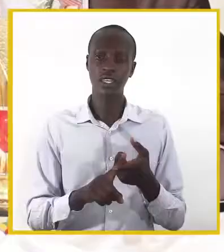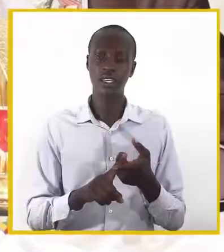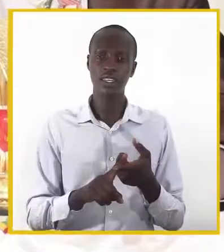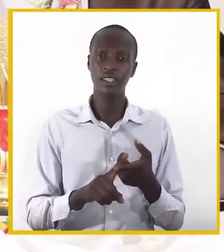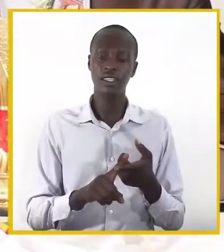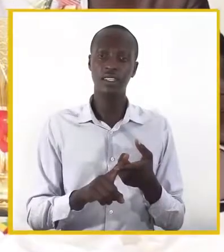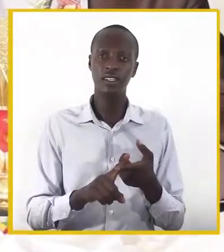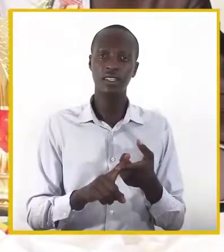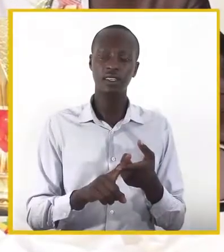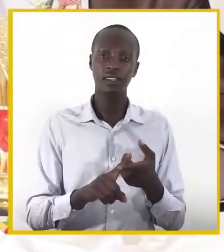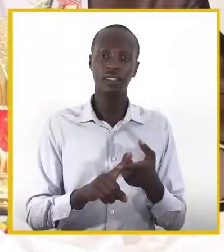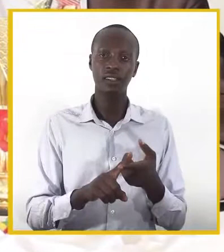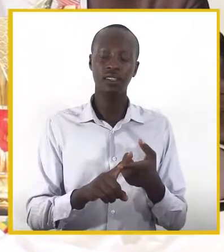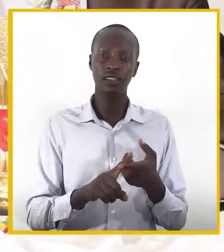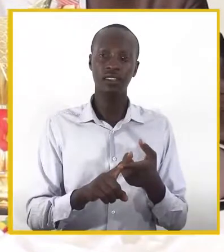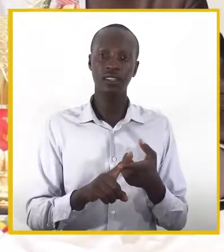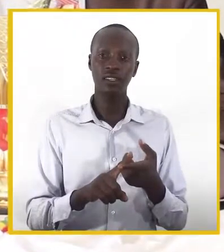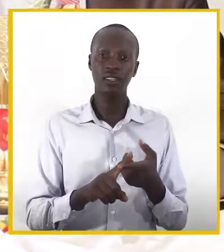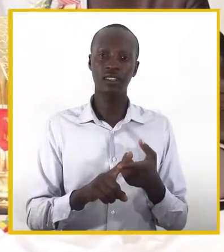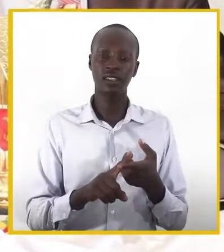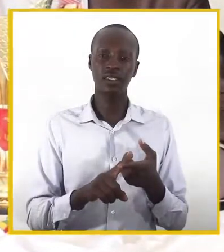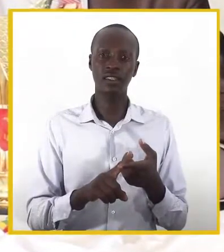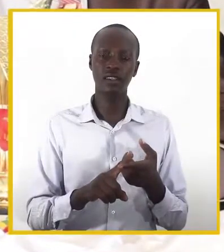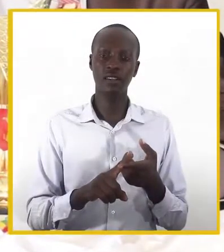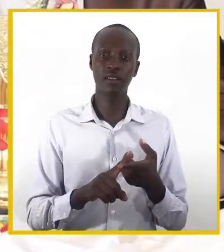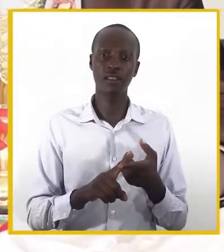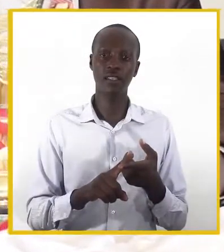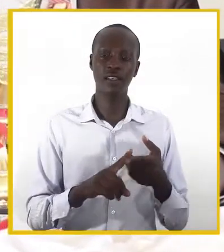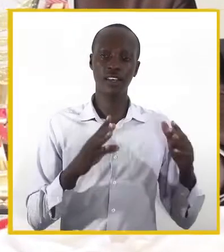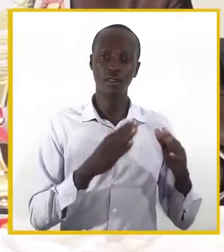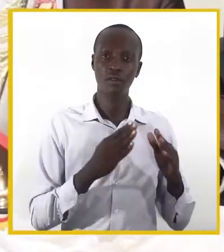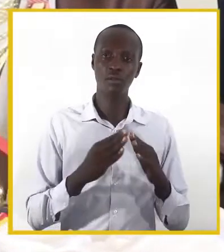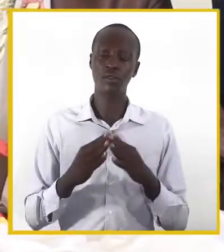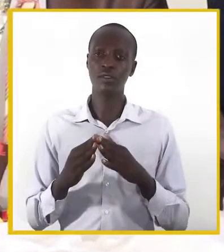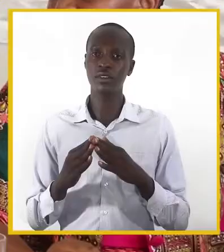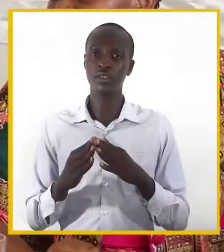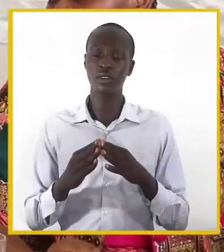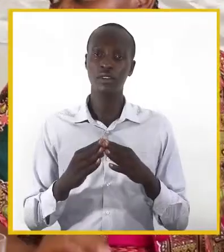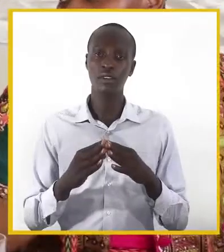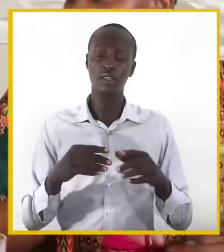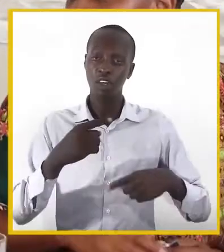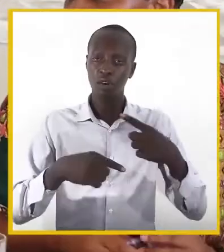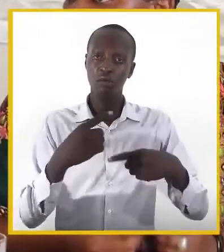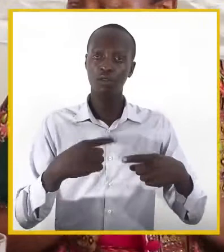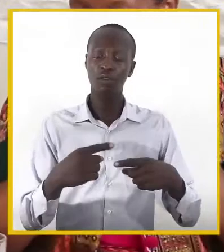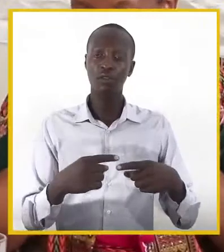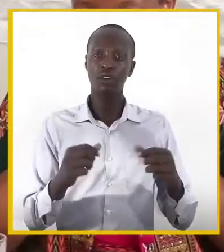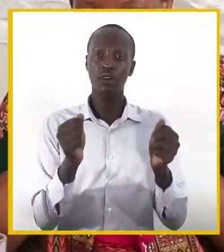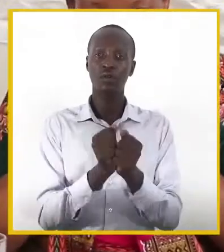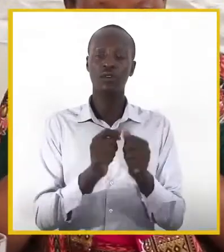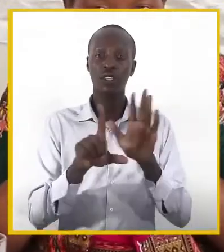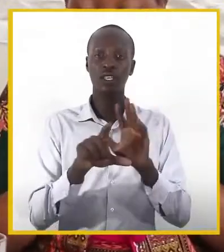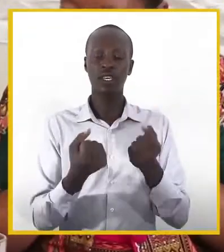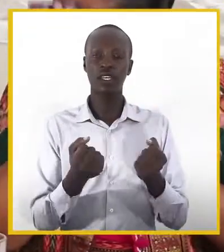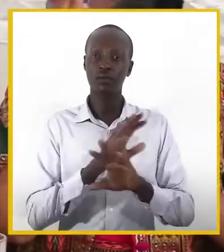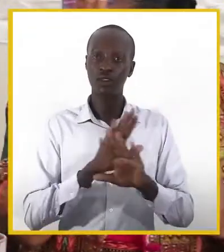crime. A generation cannot prosper in crime. The amount